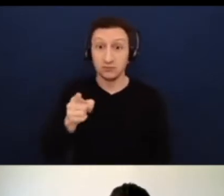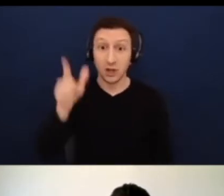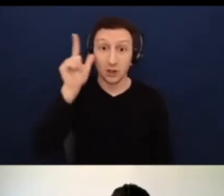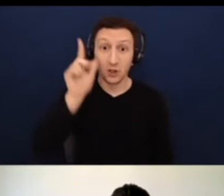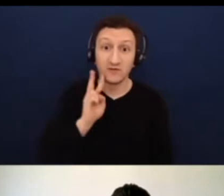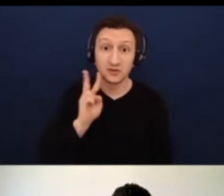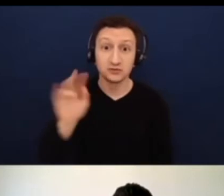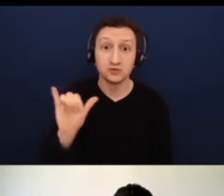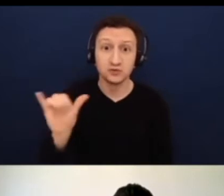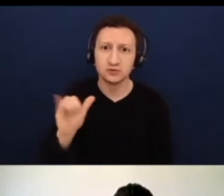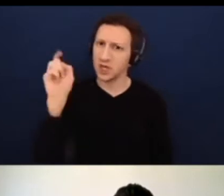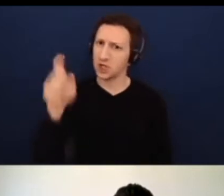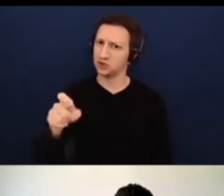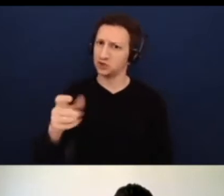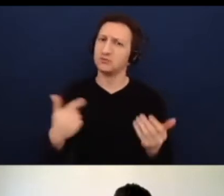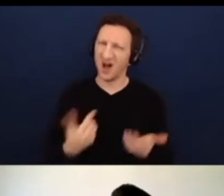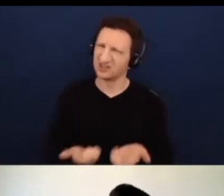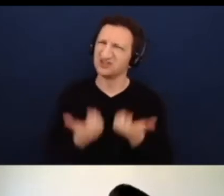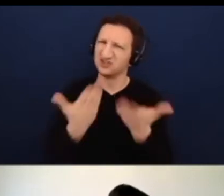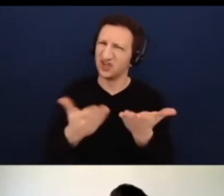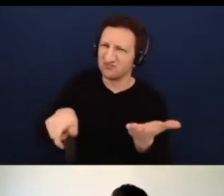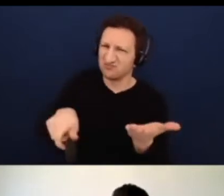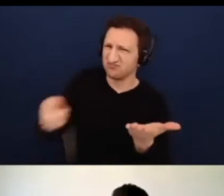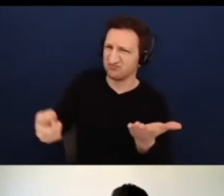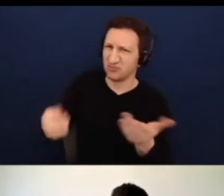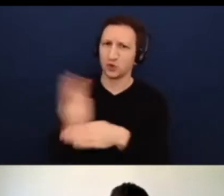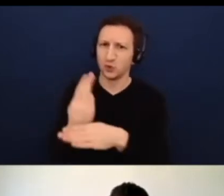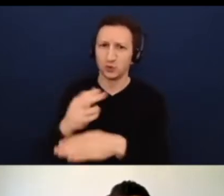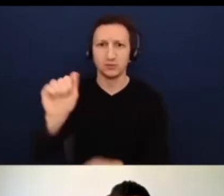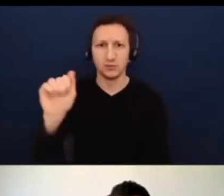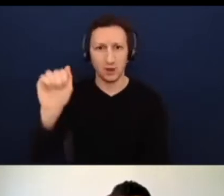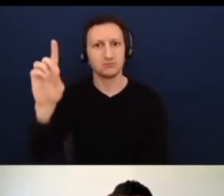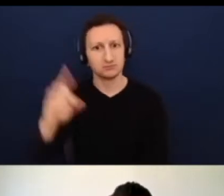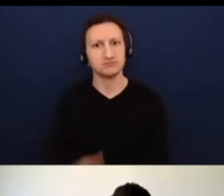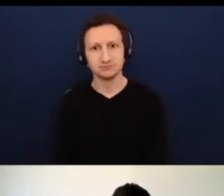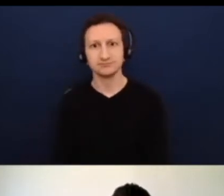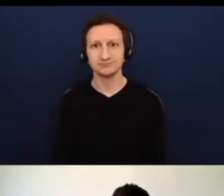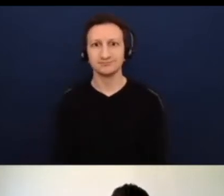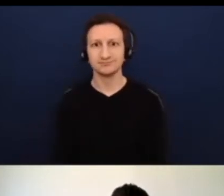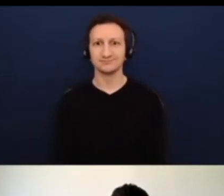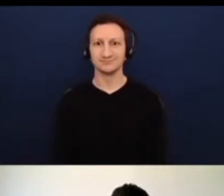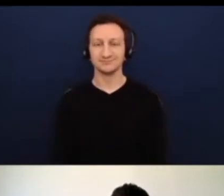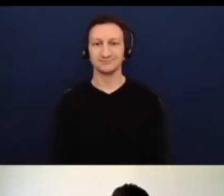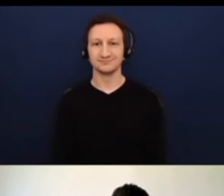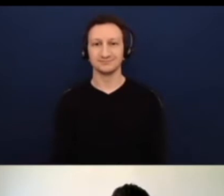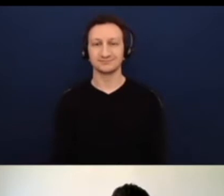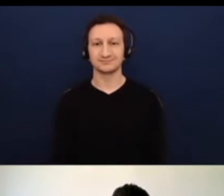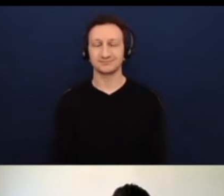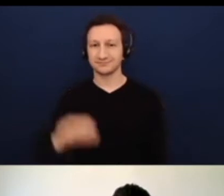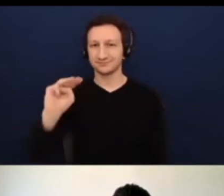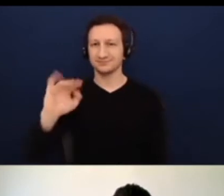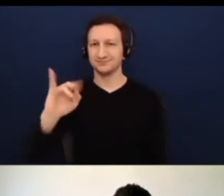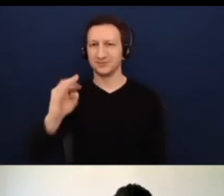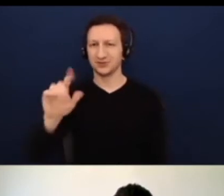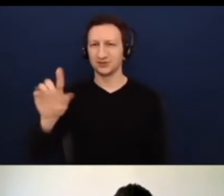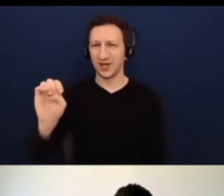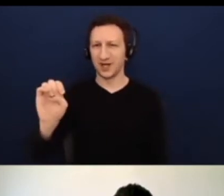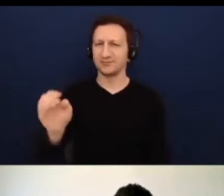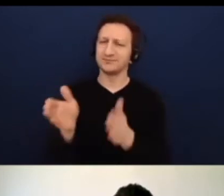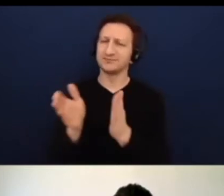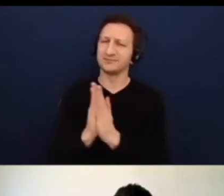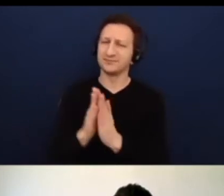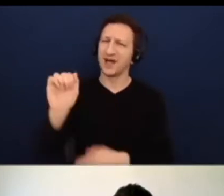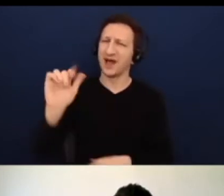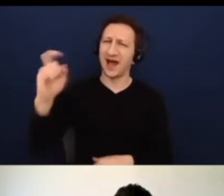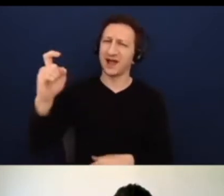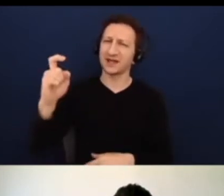experience movies as much as I do. So. And Alex, how did you experience